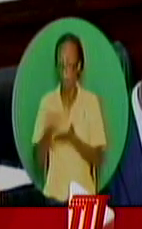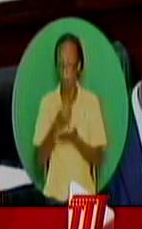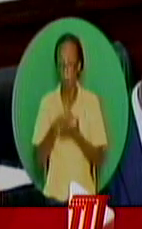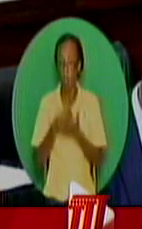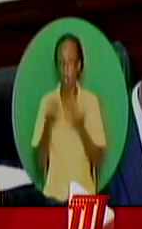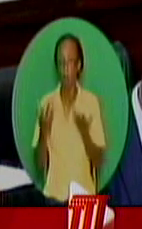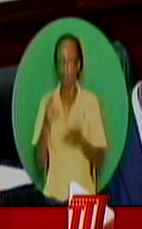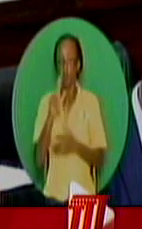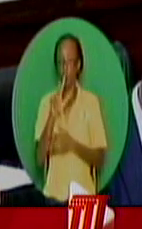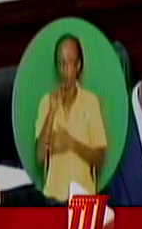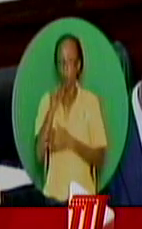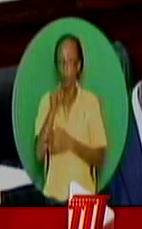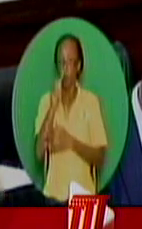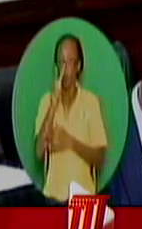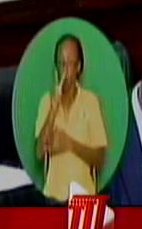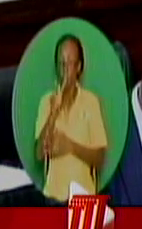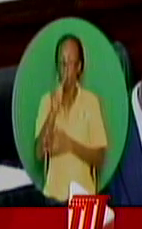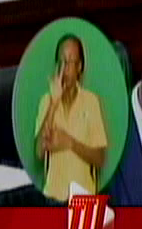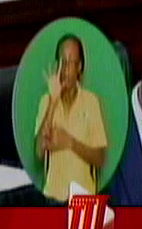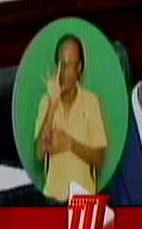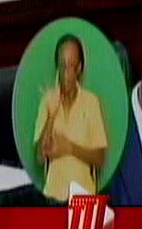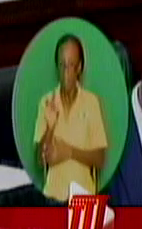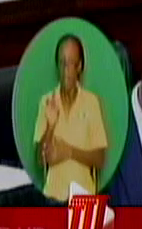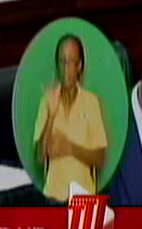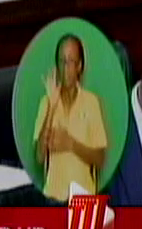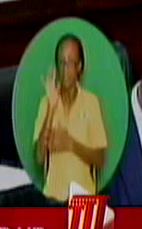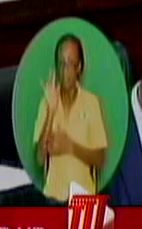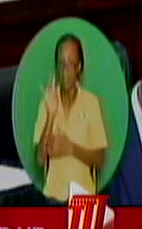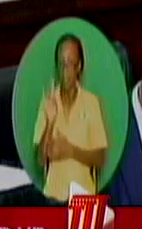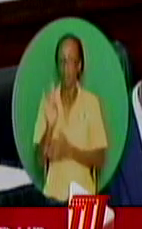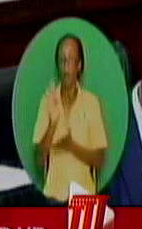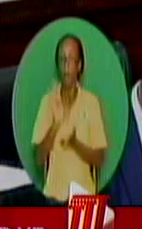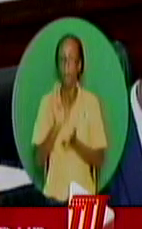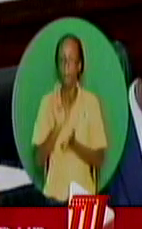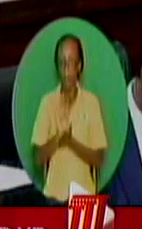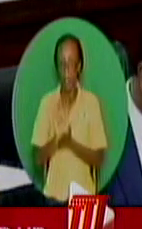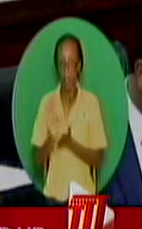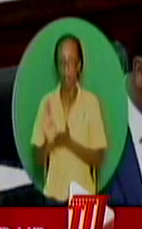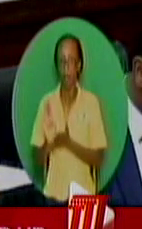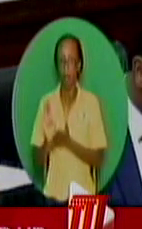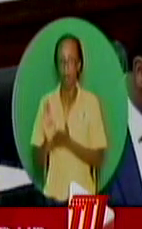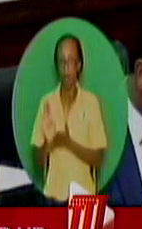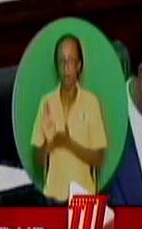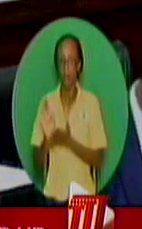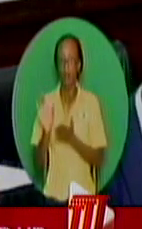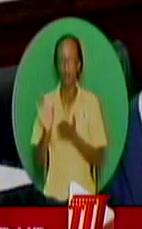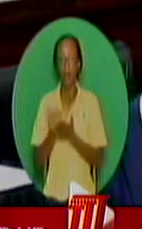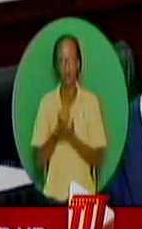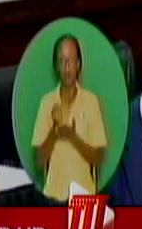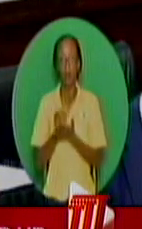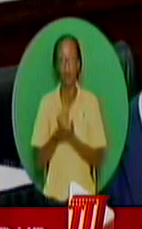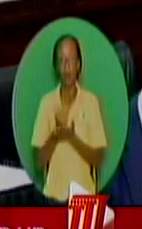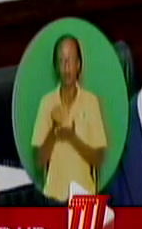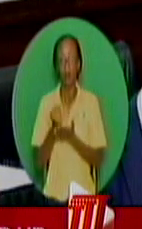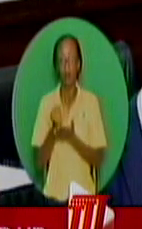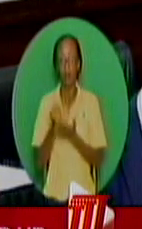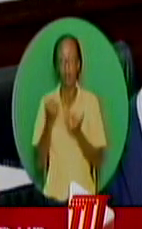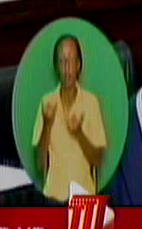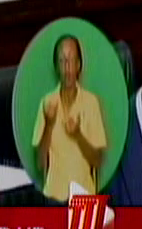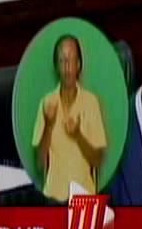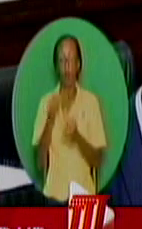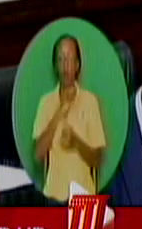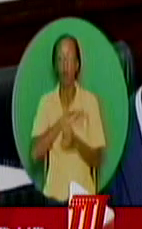$3.287 billion in its first 3 quarters of operation, leading the company to register a net profit of